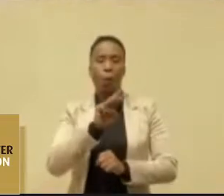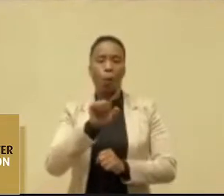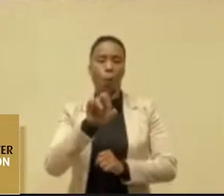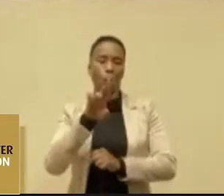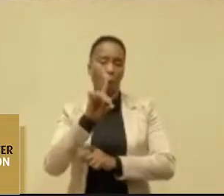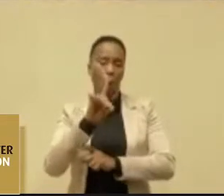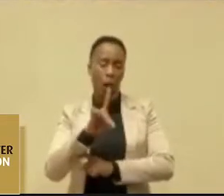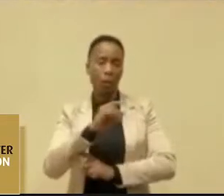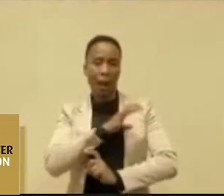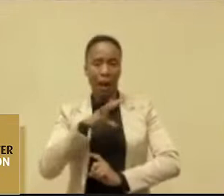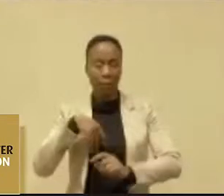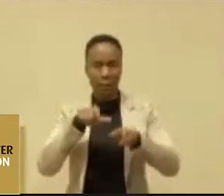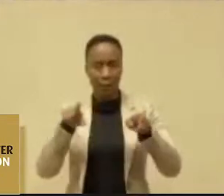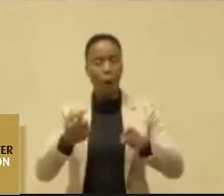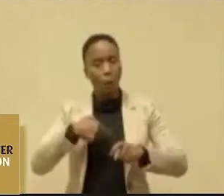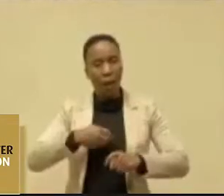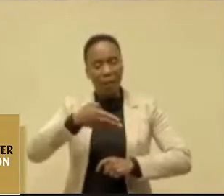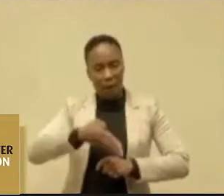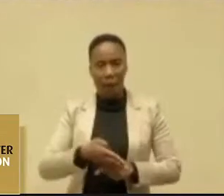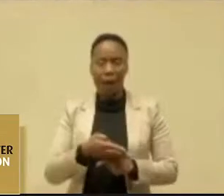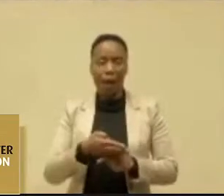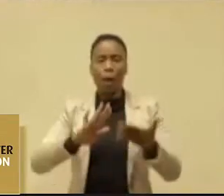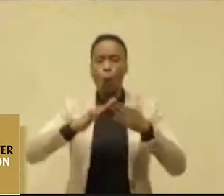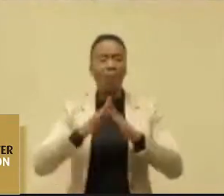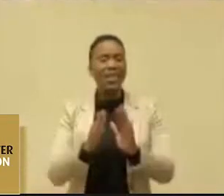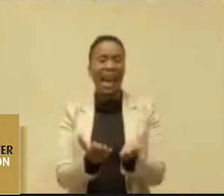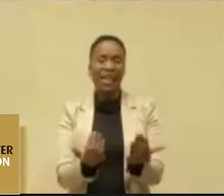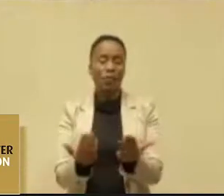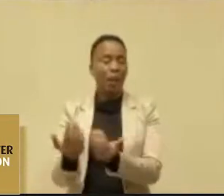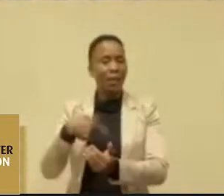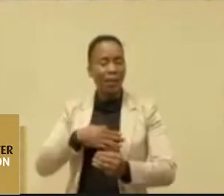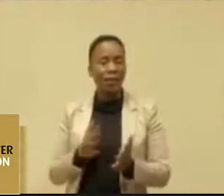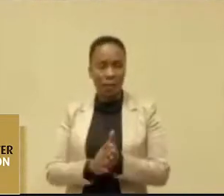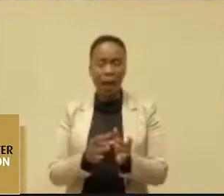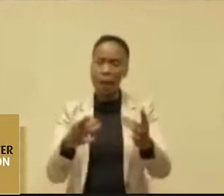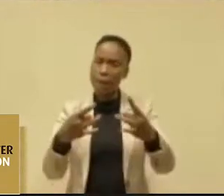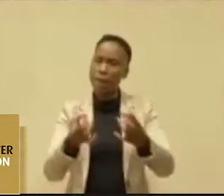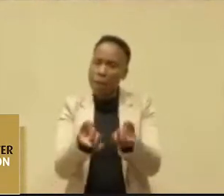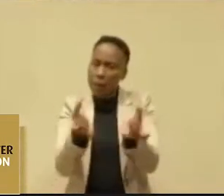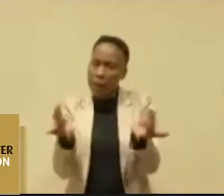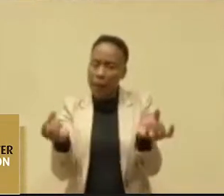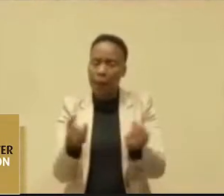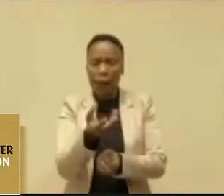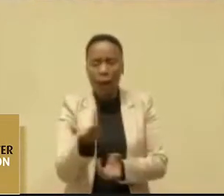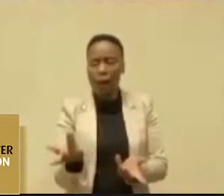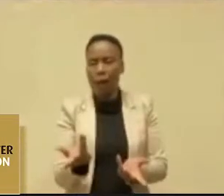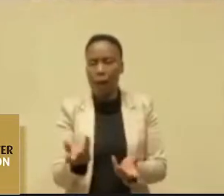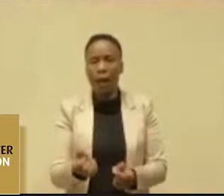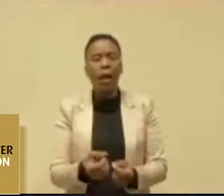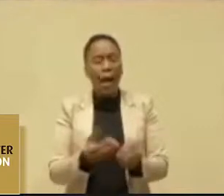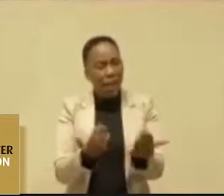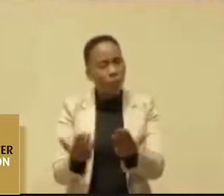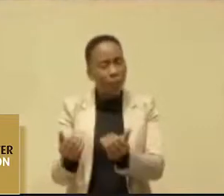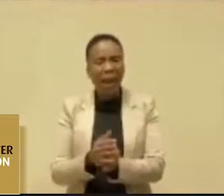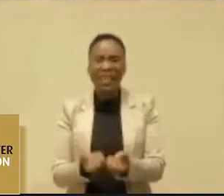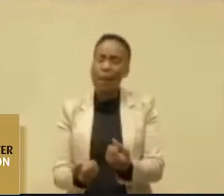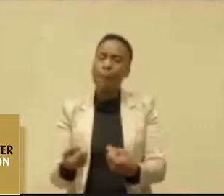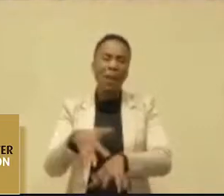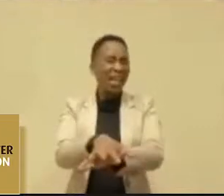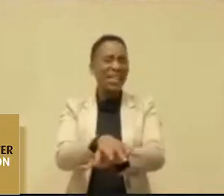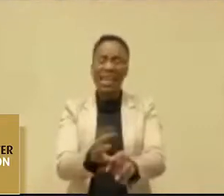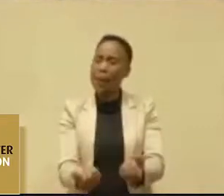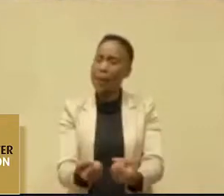we are there by the community community expectations community expected implementation there's no